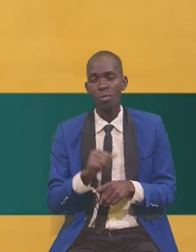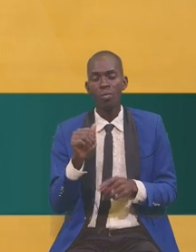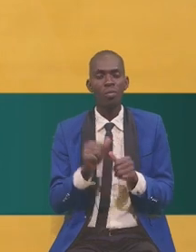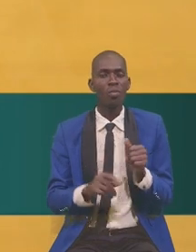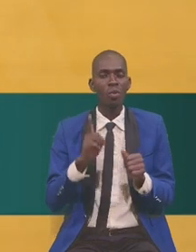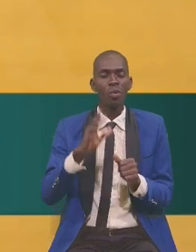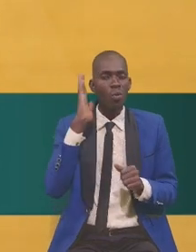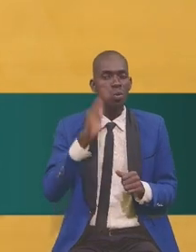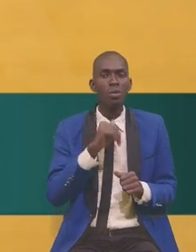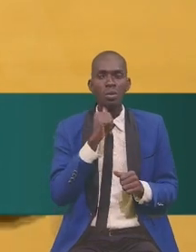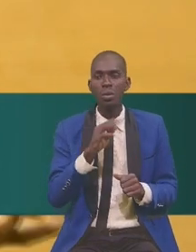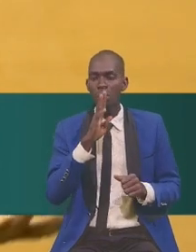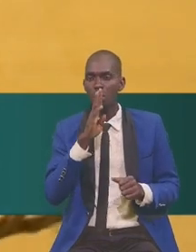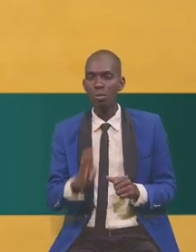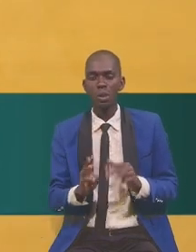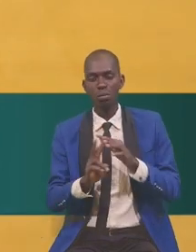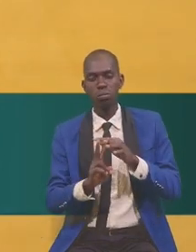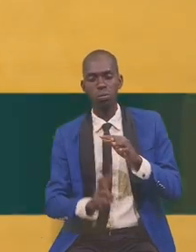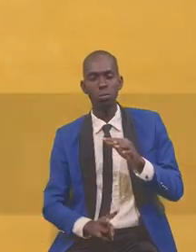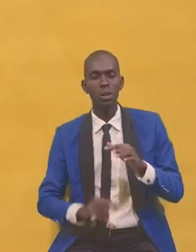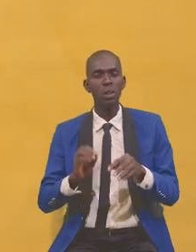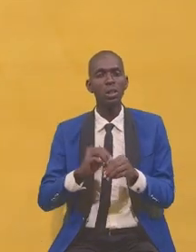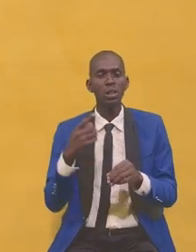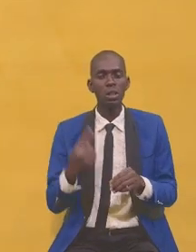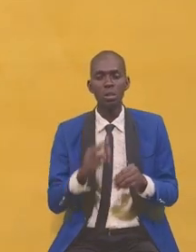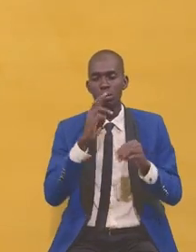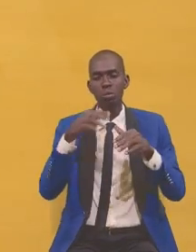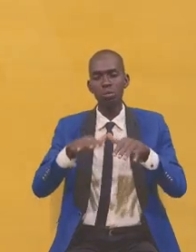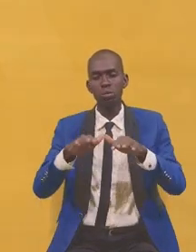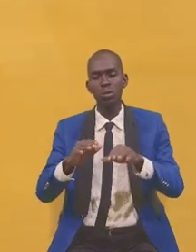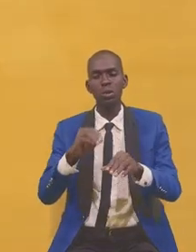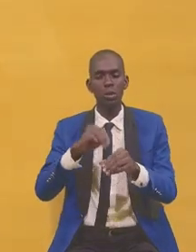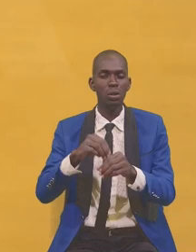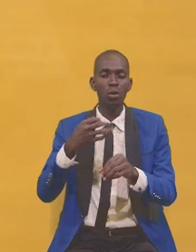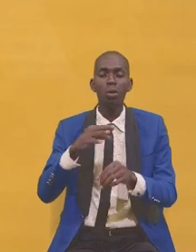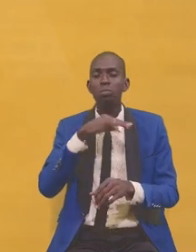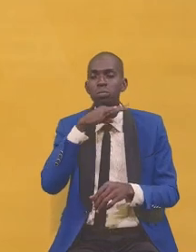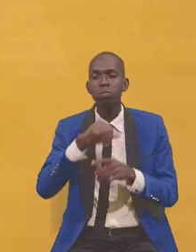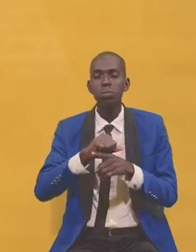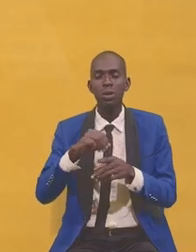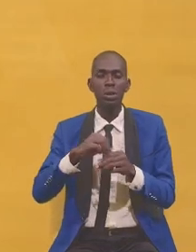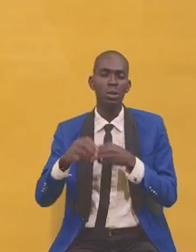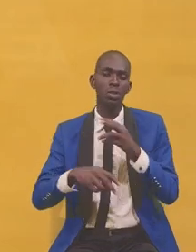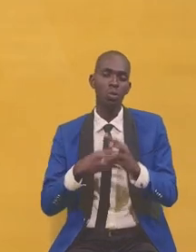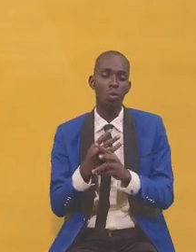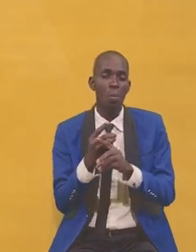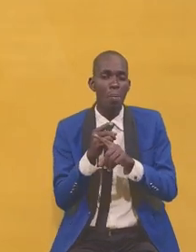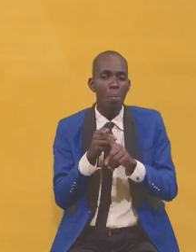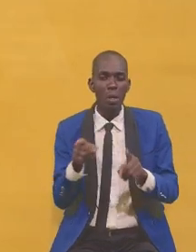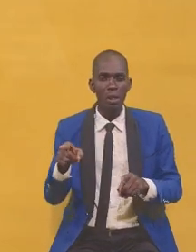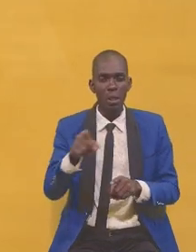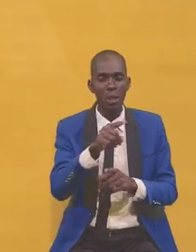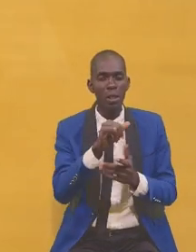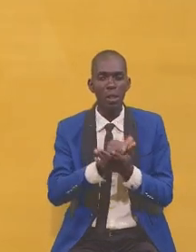the sea of corruption in the world. It says, but he that shall endure unto the end,